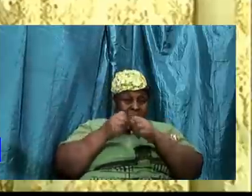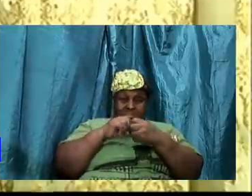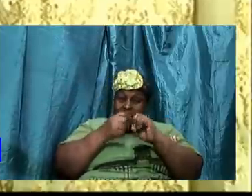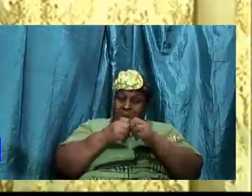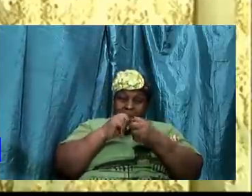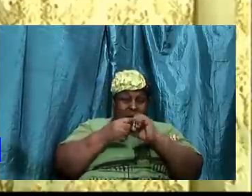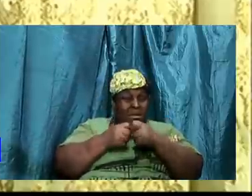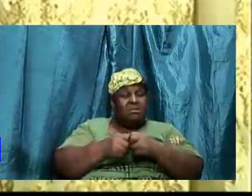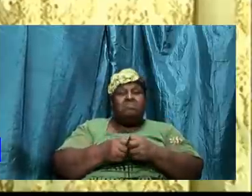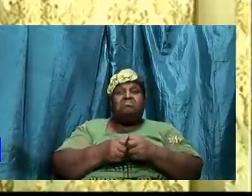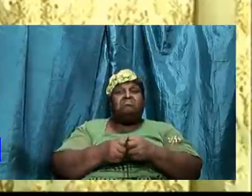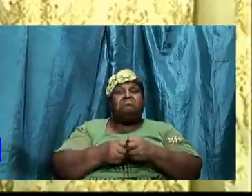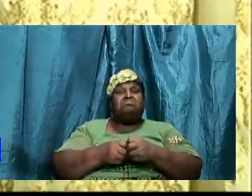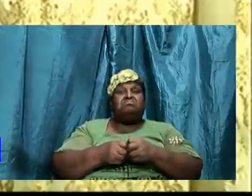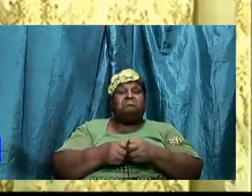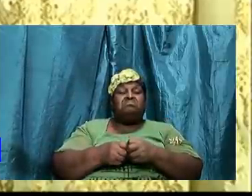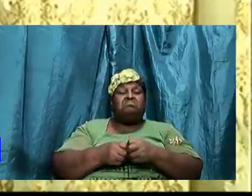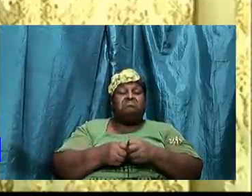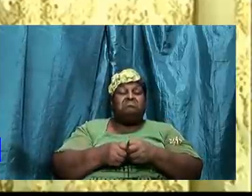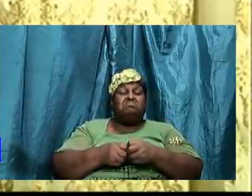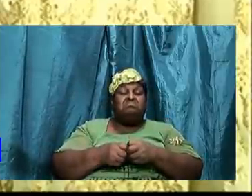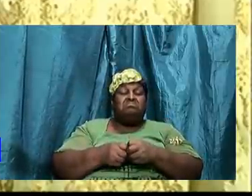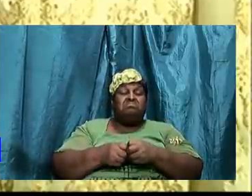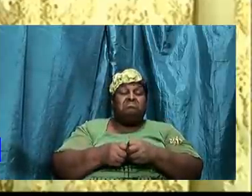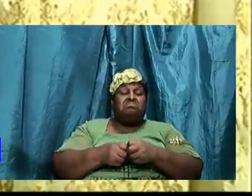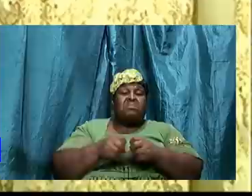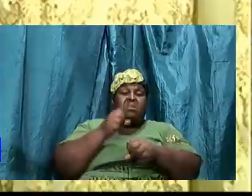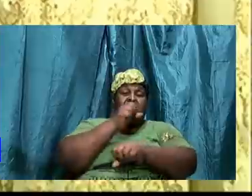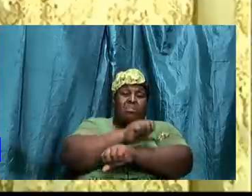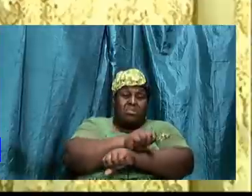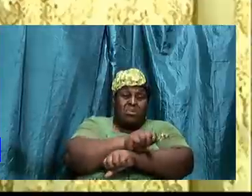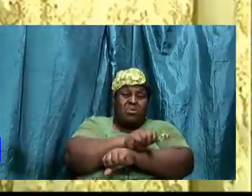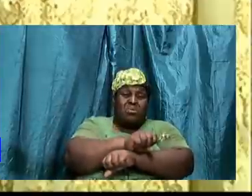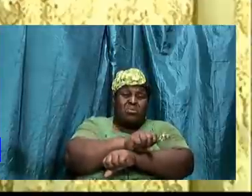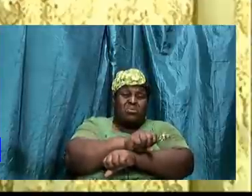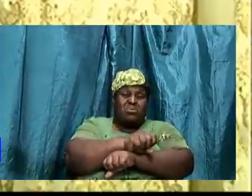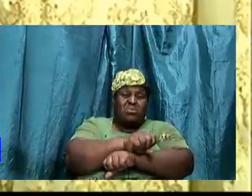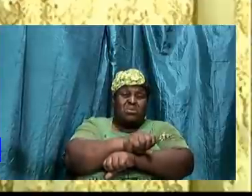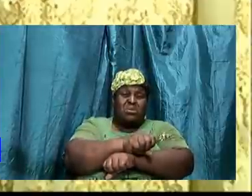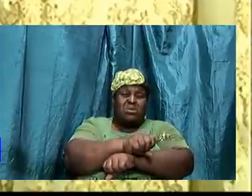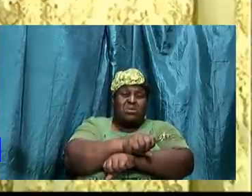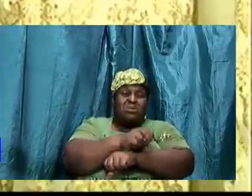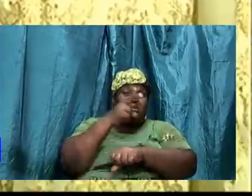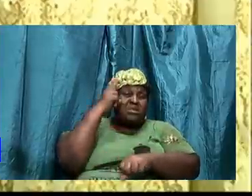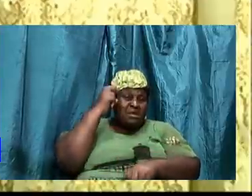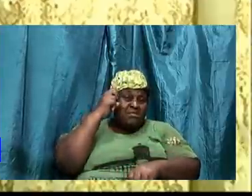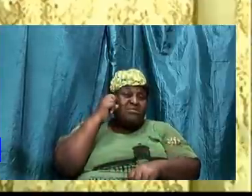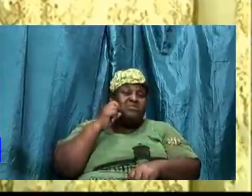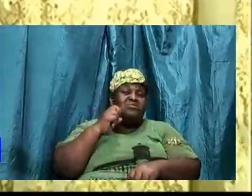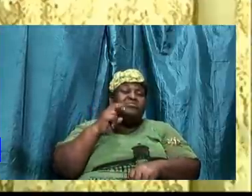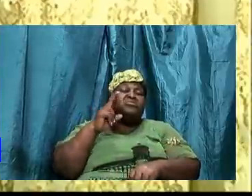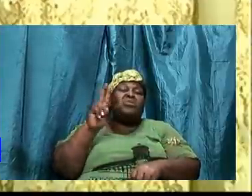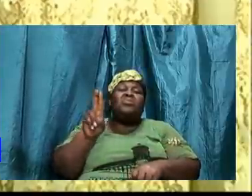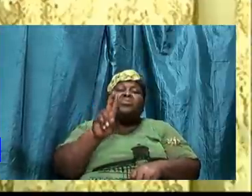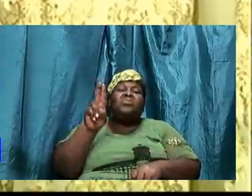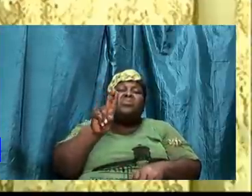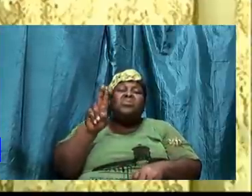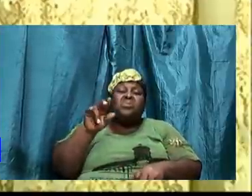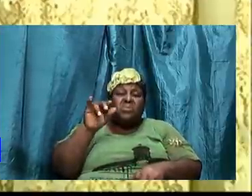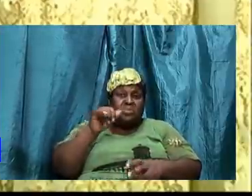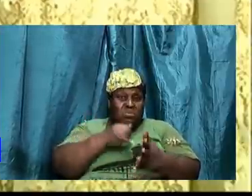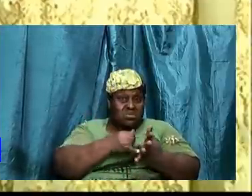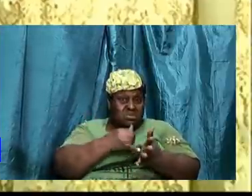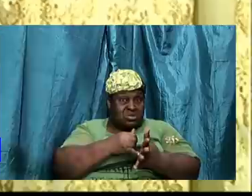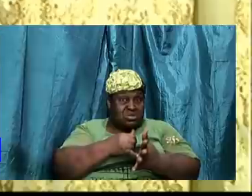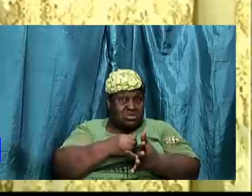bring on oppression on you, because he's trying to break you. He wants to destroy you. It means